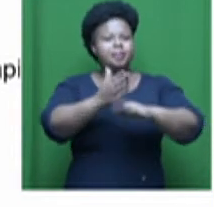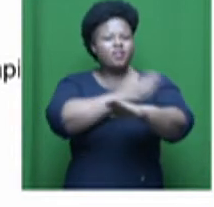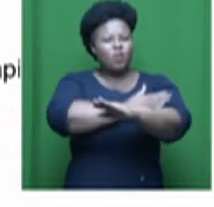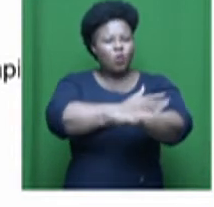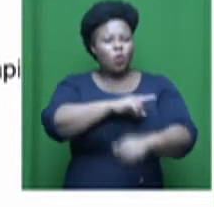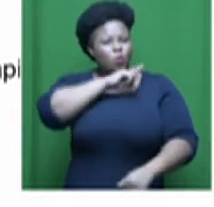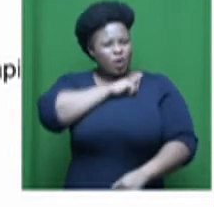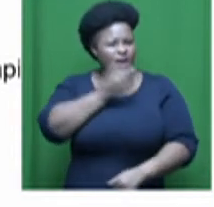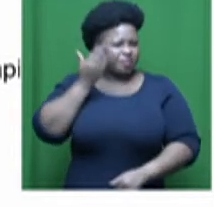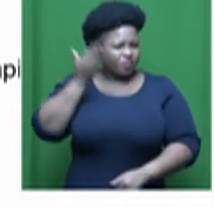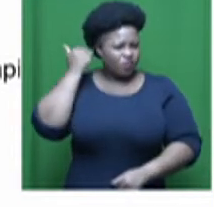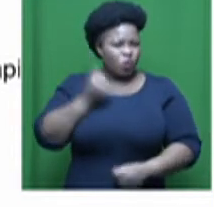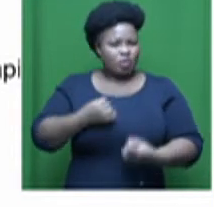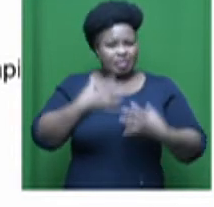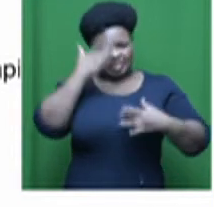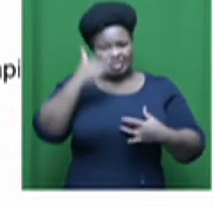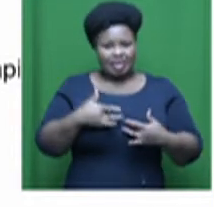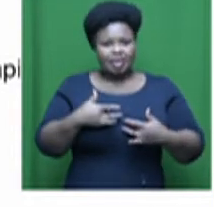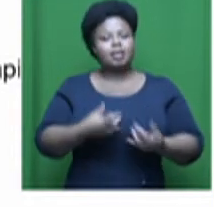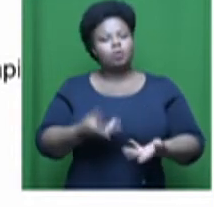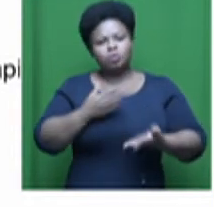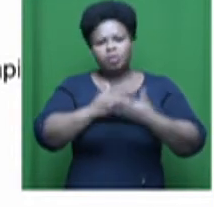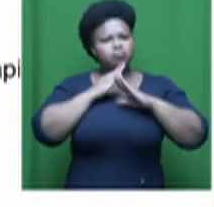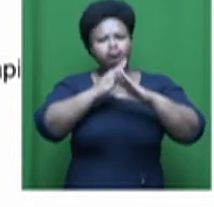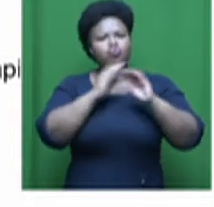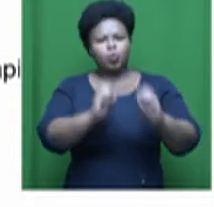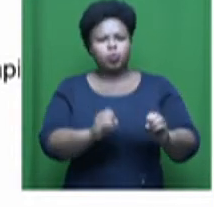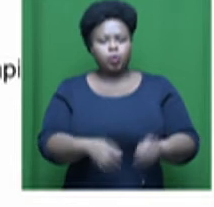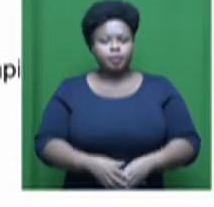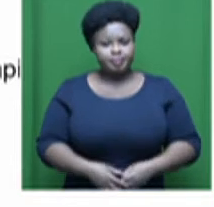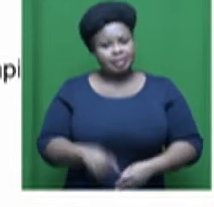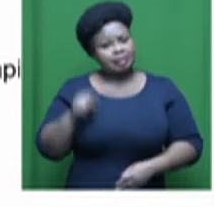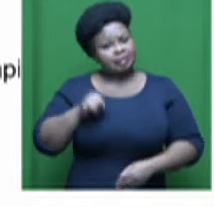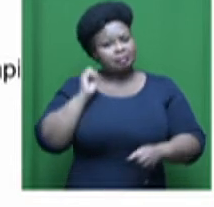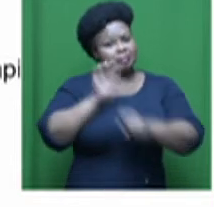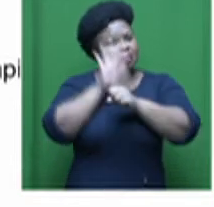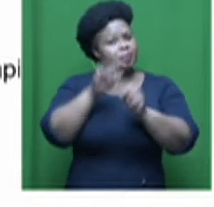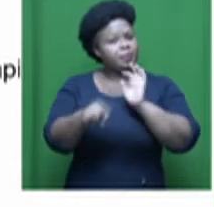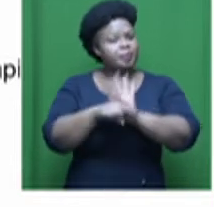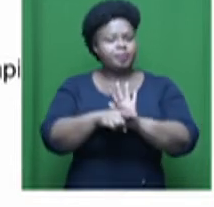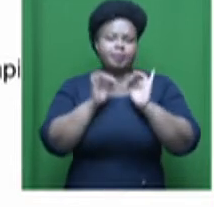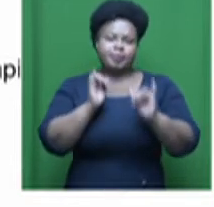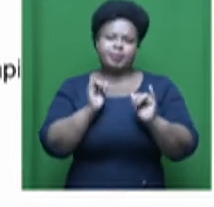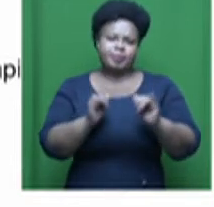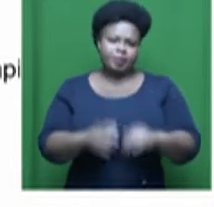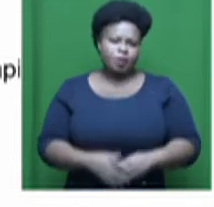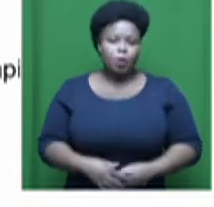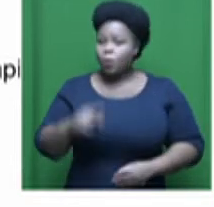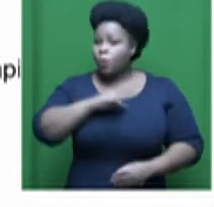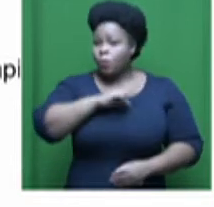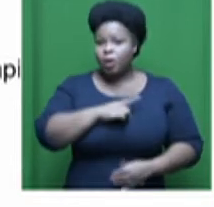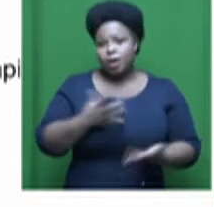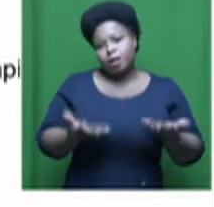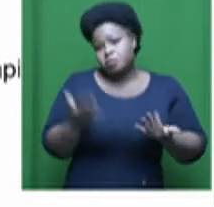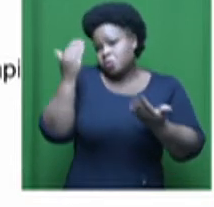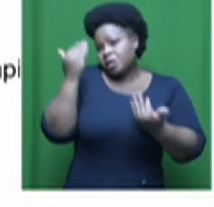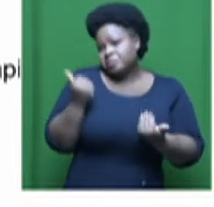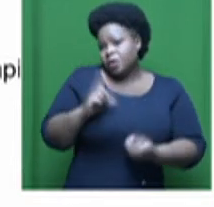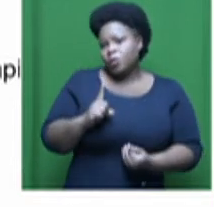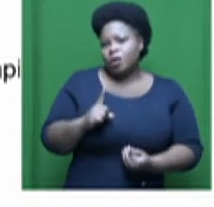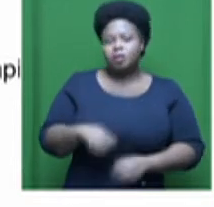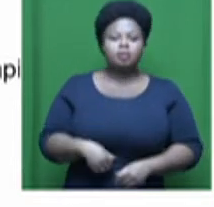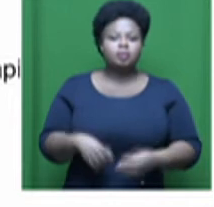of past infection. Now, this has got tremendous implications. It's got implications in terms of what we can expect when